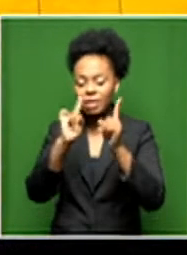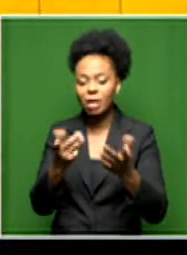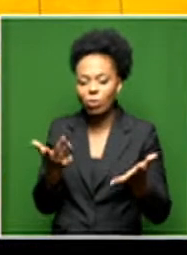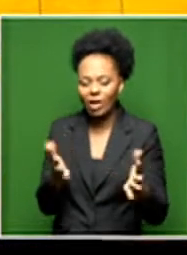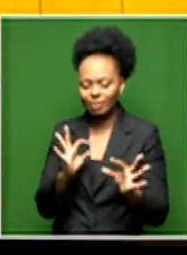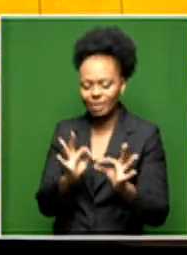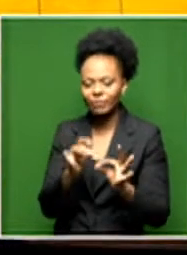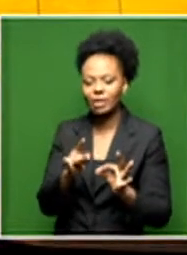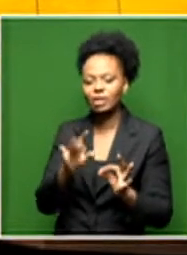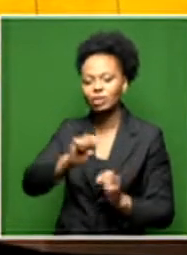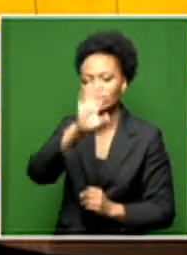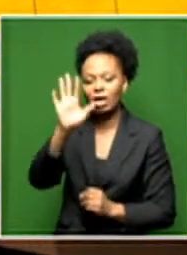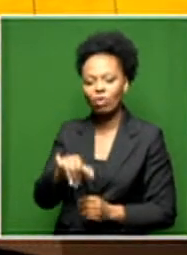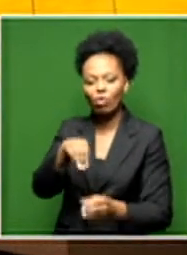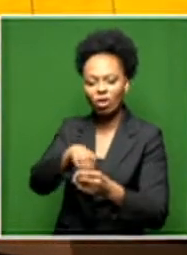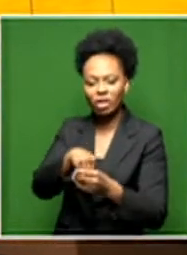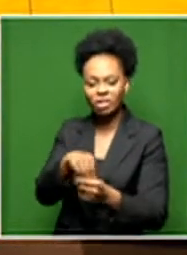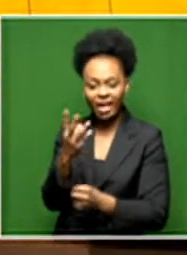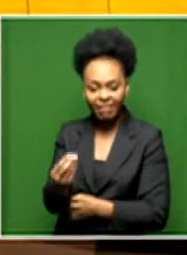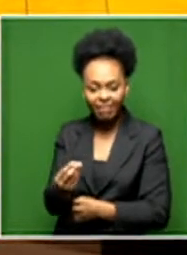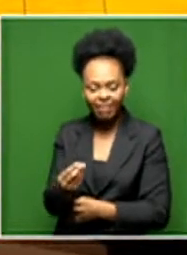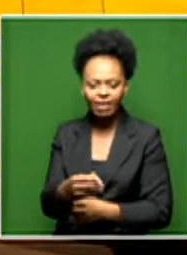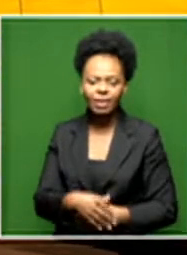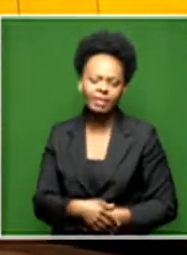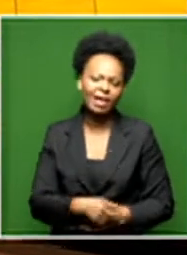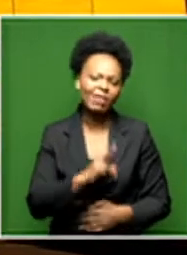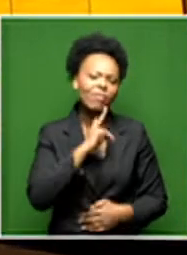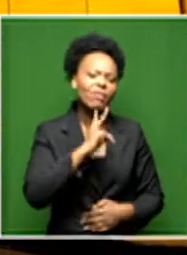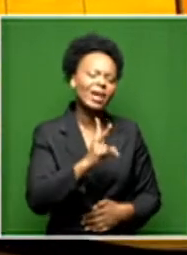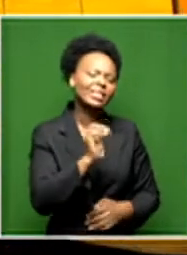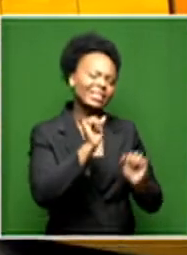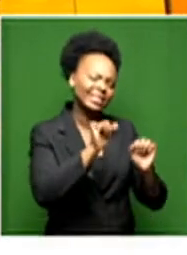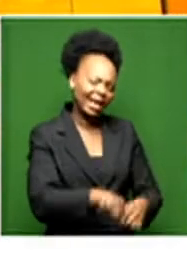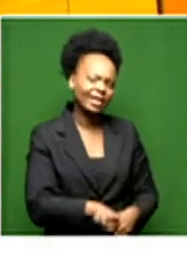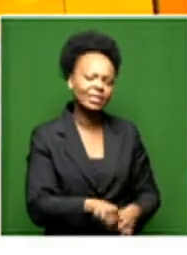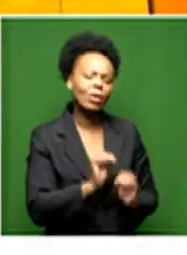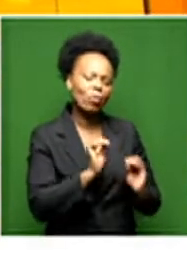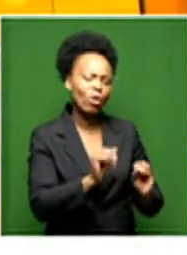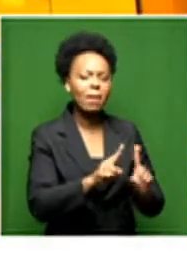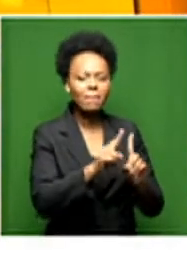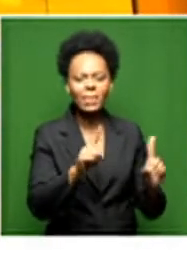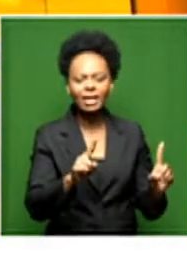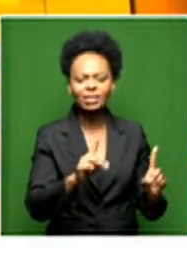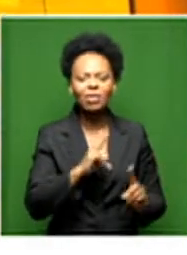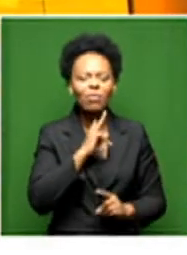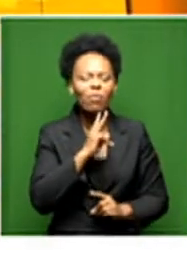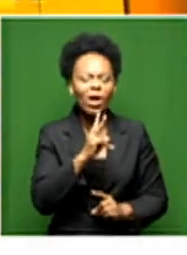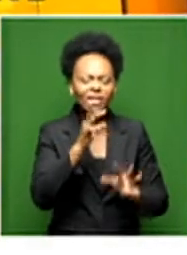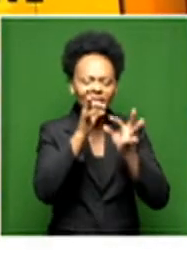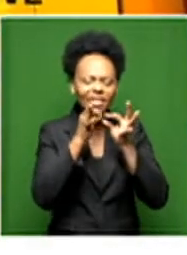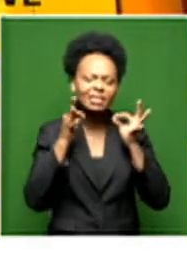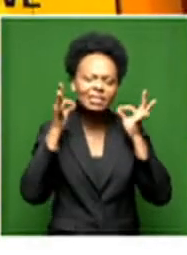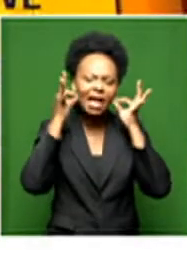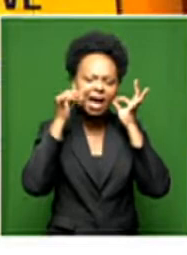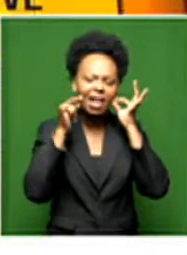context? They do have a voice, but this voice is silenced by many forces and external forces.